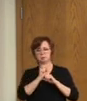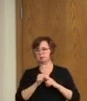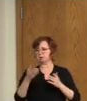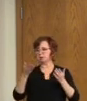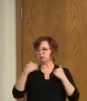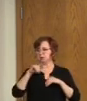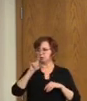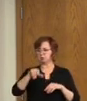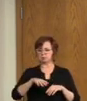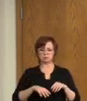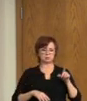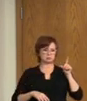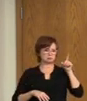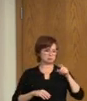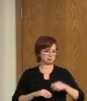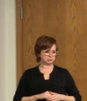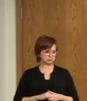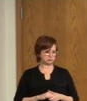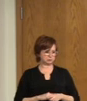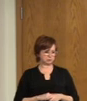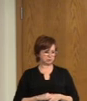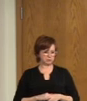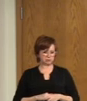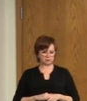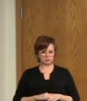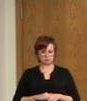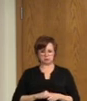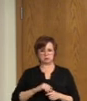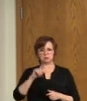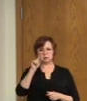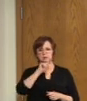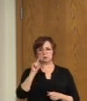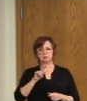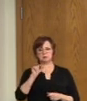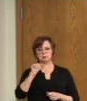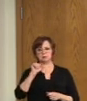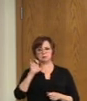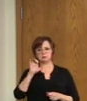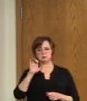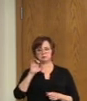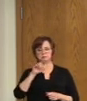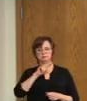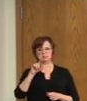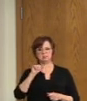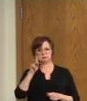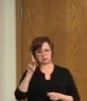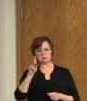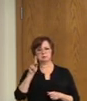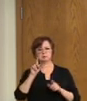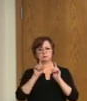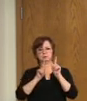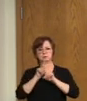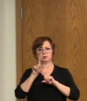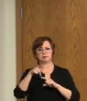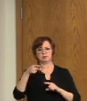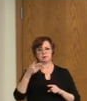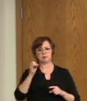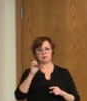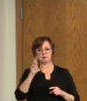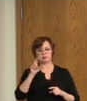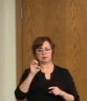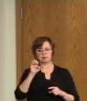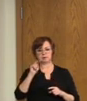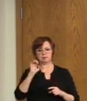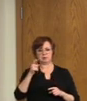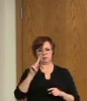We'll take our next question on the line. We have Zach Viserys with the Star Phoenix. Good afternoon. This is a question